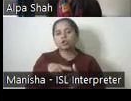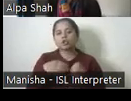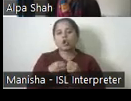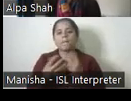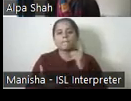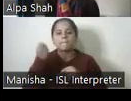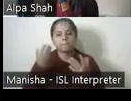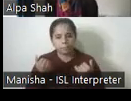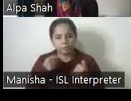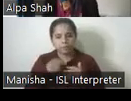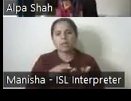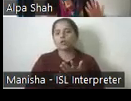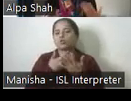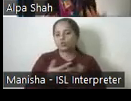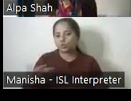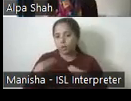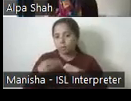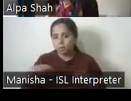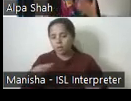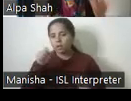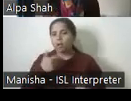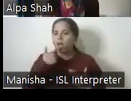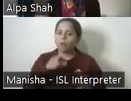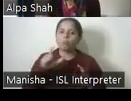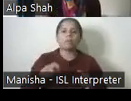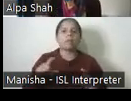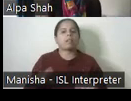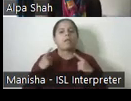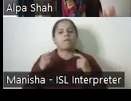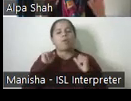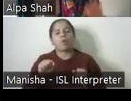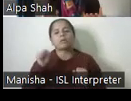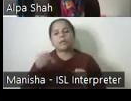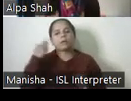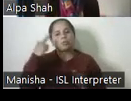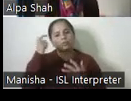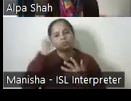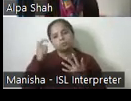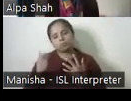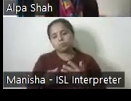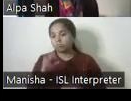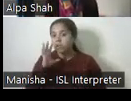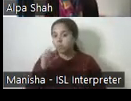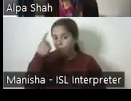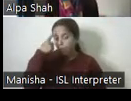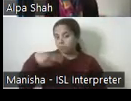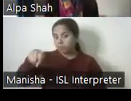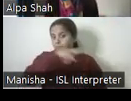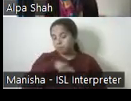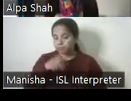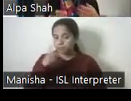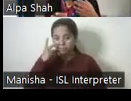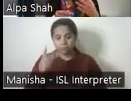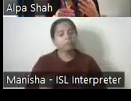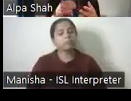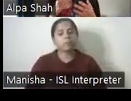material resources, which have allowed them to live on their own terms. So crucial for this has been, you know,